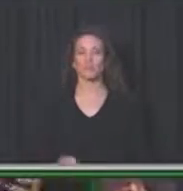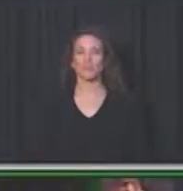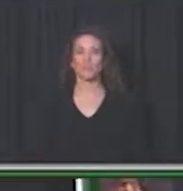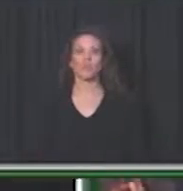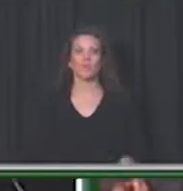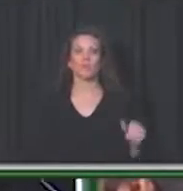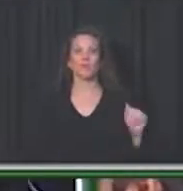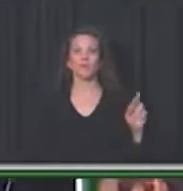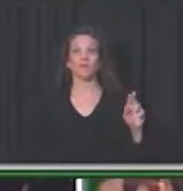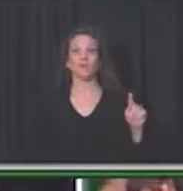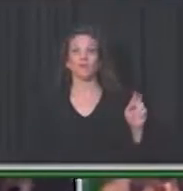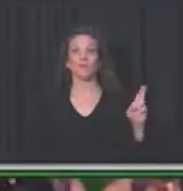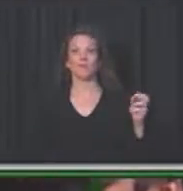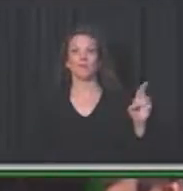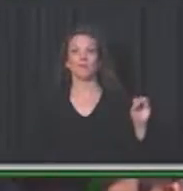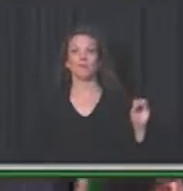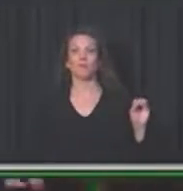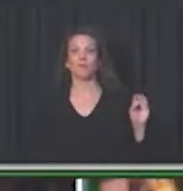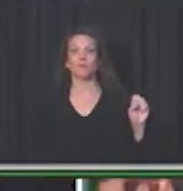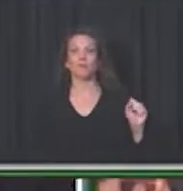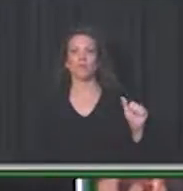Artrell Sinati.